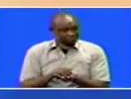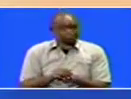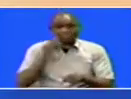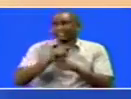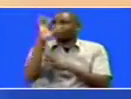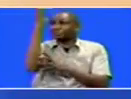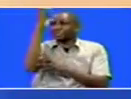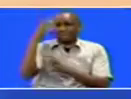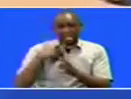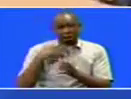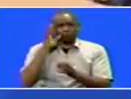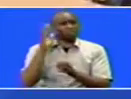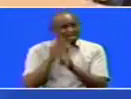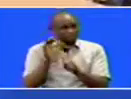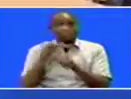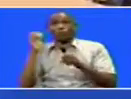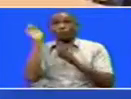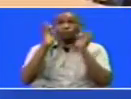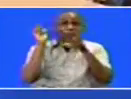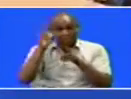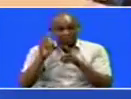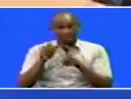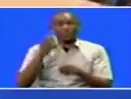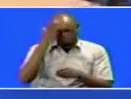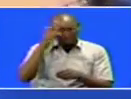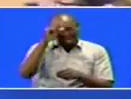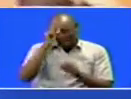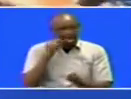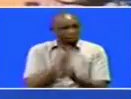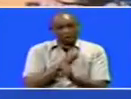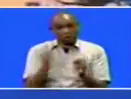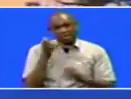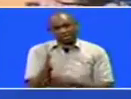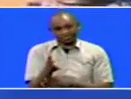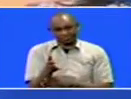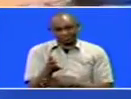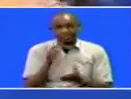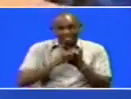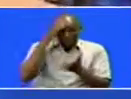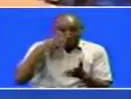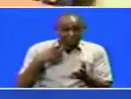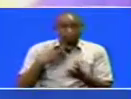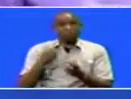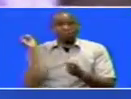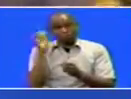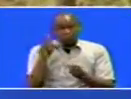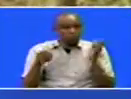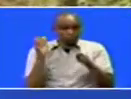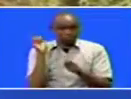yenye inarushiwa mawe na ina matunda. Kwa hivyo tunajua governor amefanya kazi. Ndiyo maana anapigwa huku na